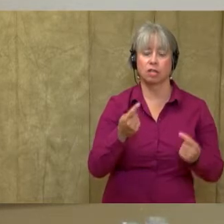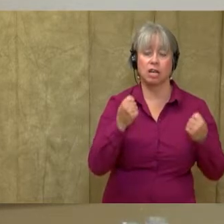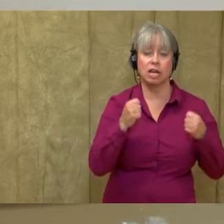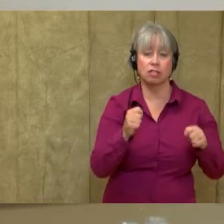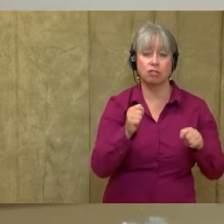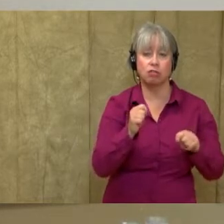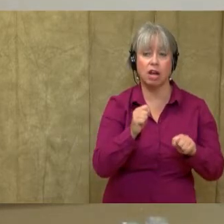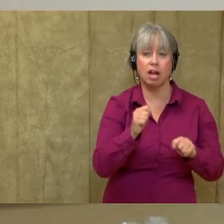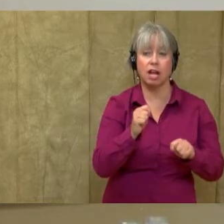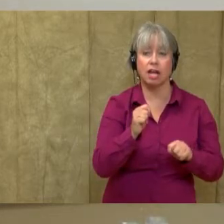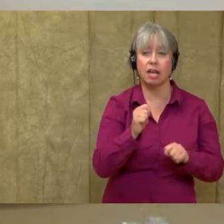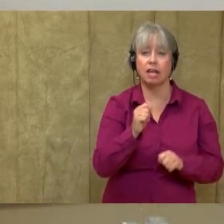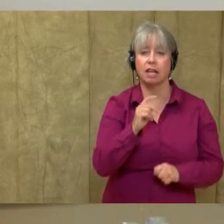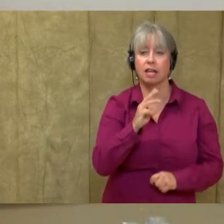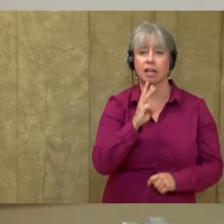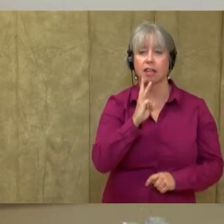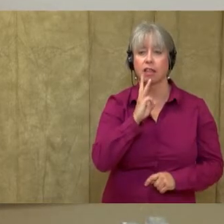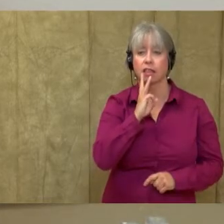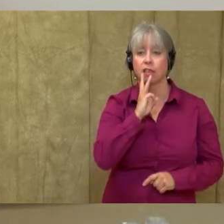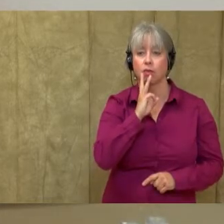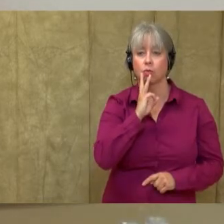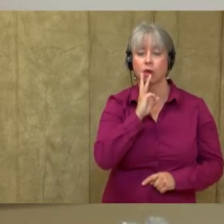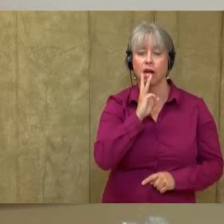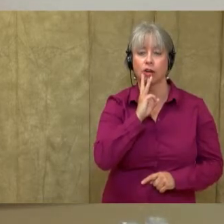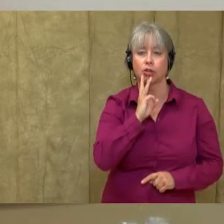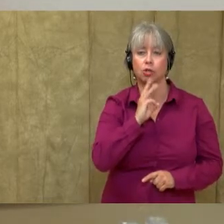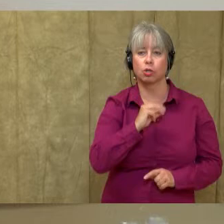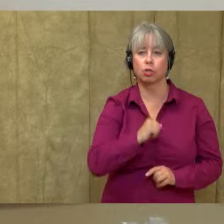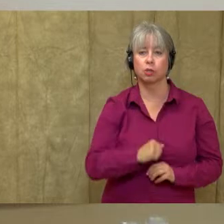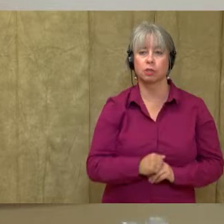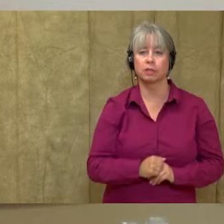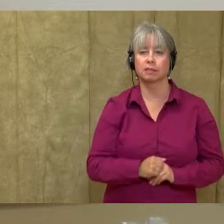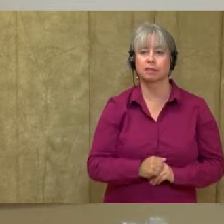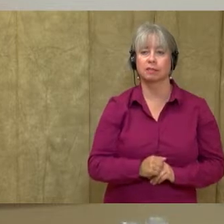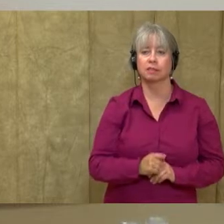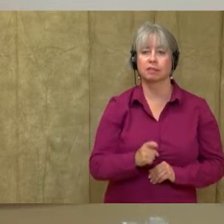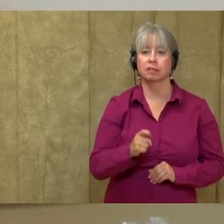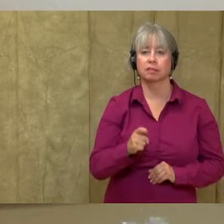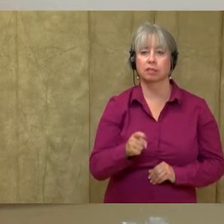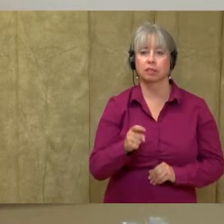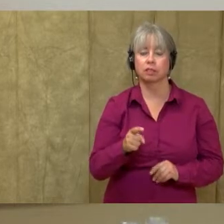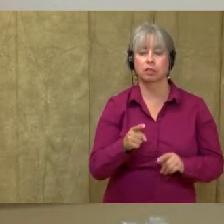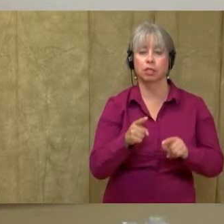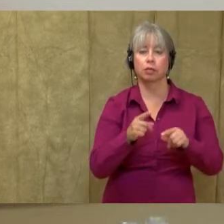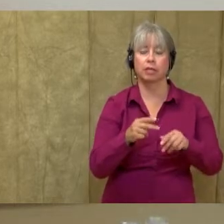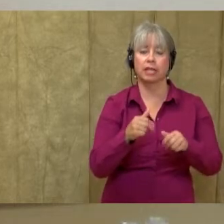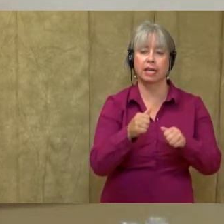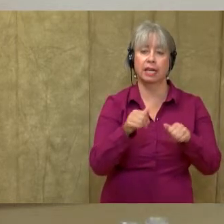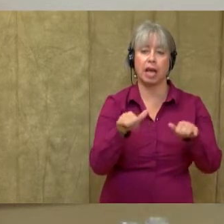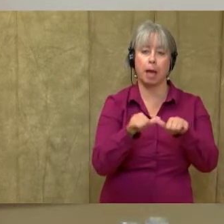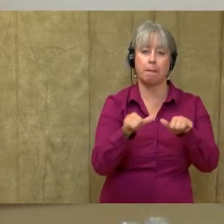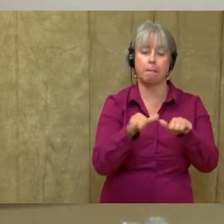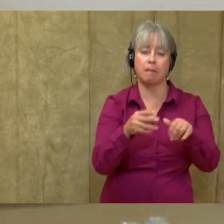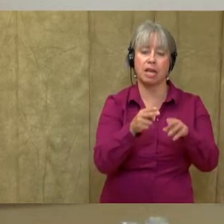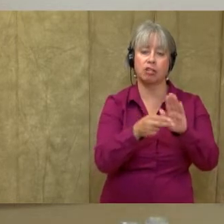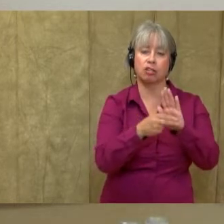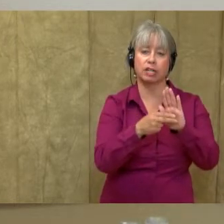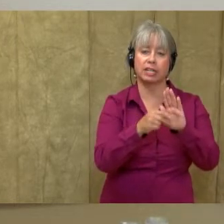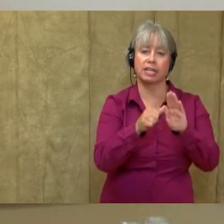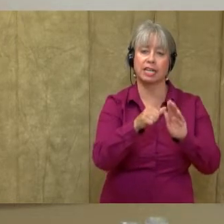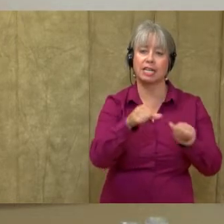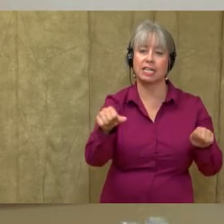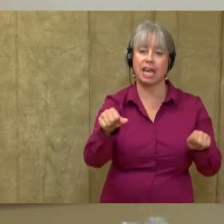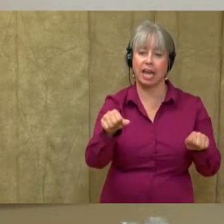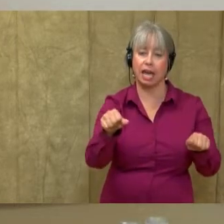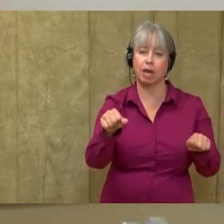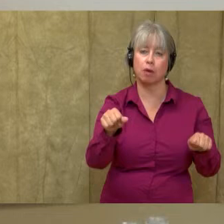Let's find the one that's a piece of wood. So you would need to get some type of measuring tool. Maybe you have a measuring tape like